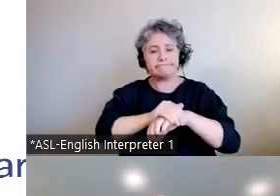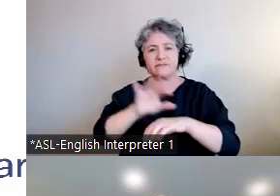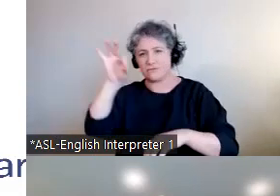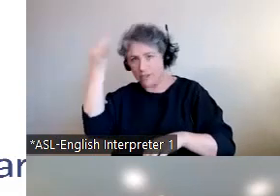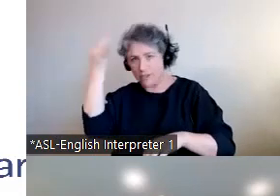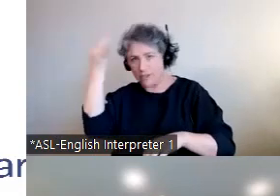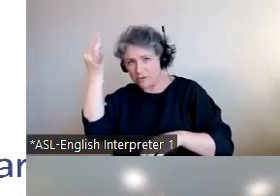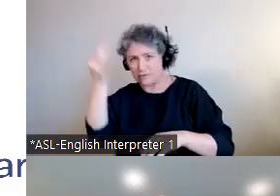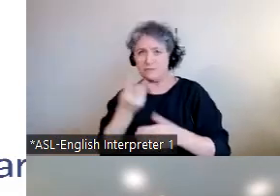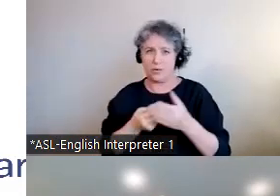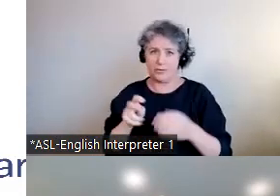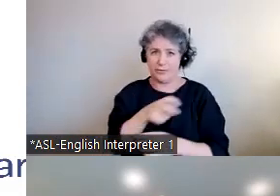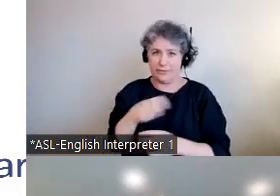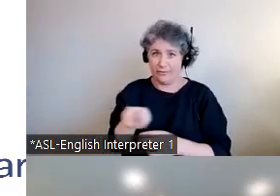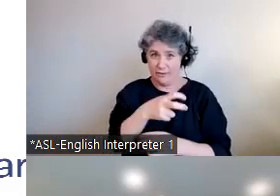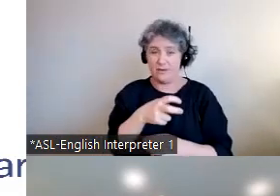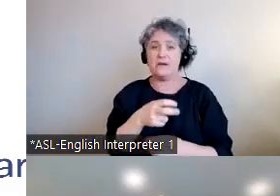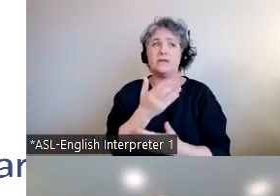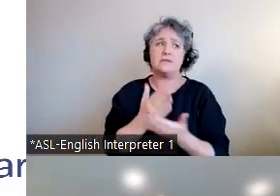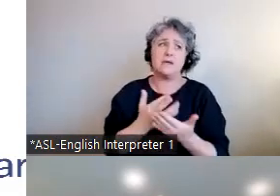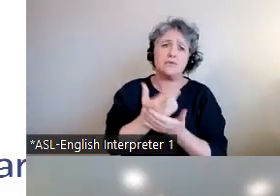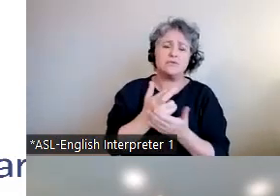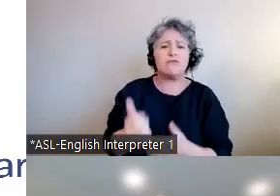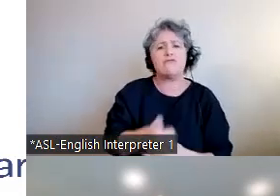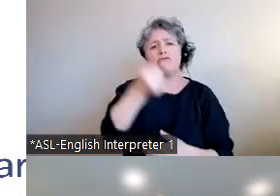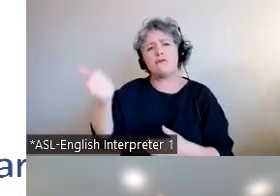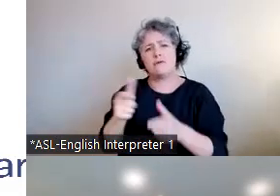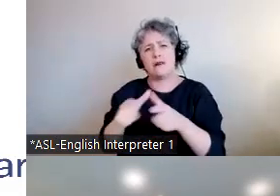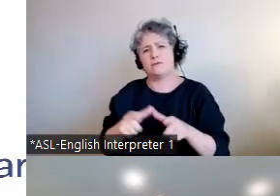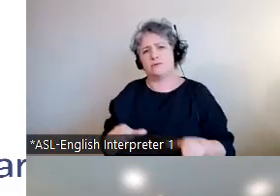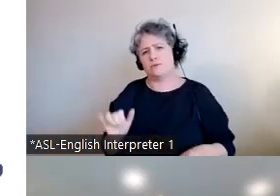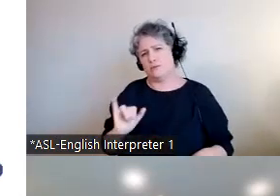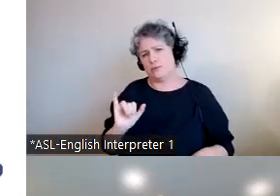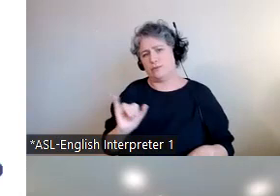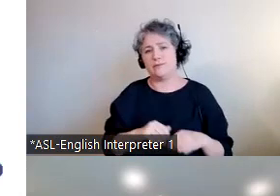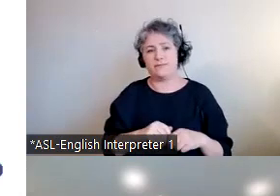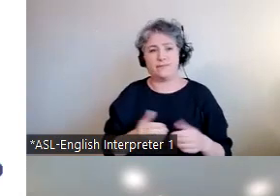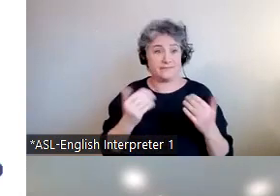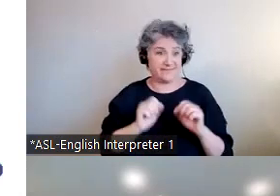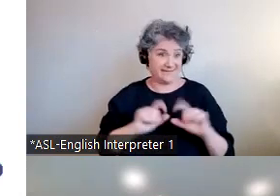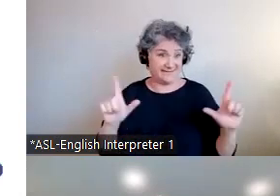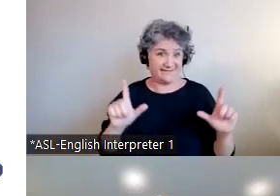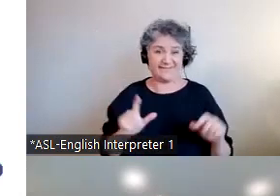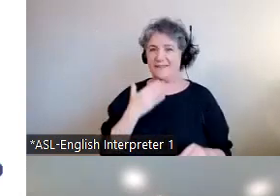we do have some resources in other languages. Can you go to the next slide,